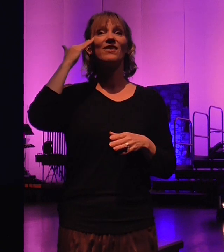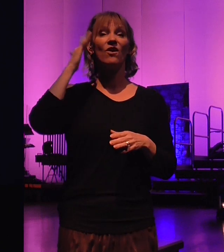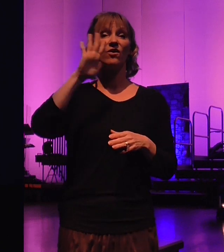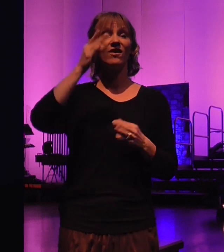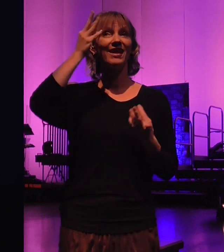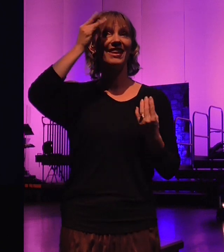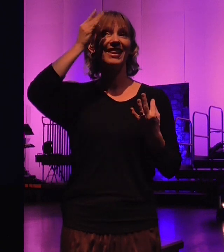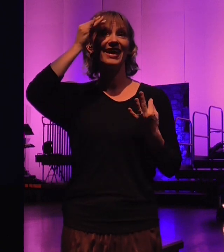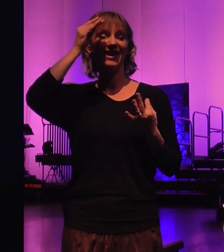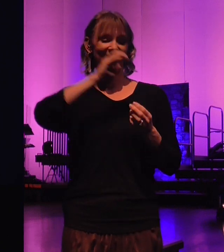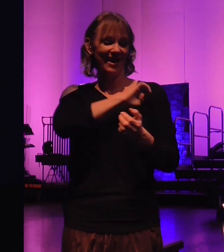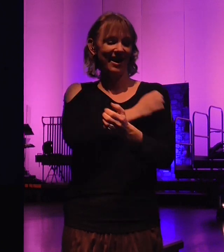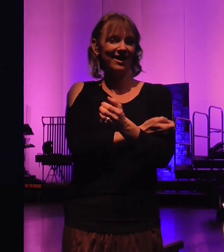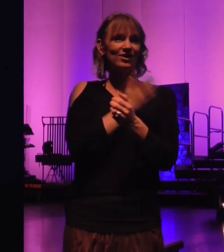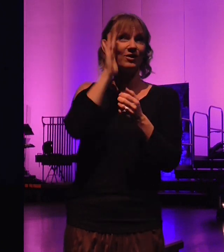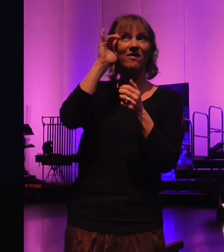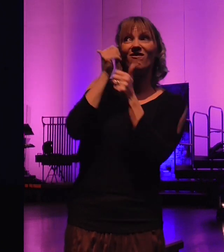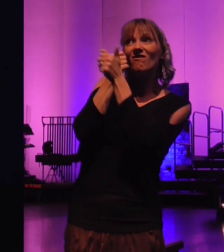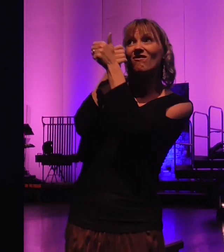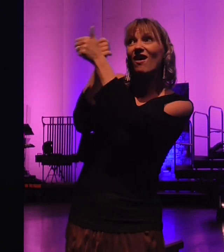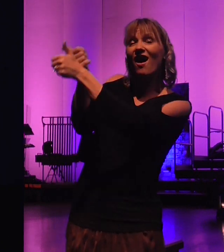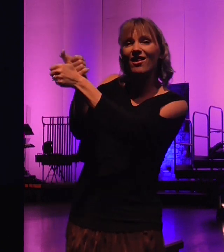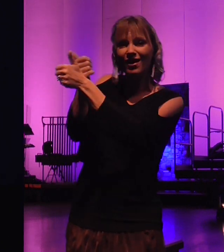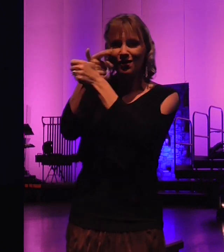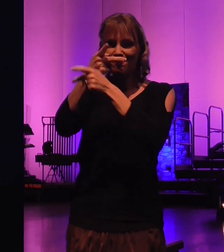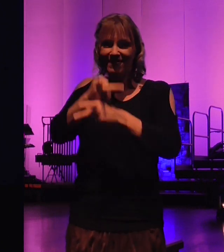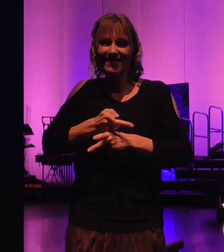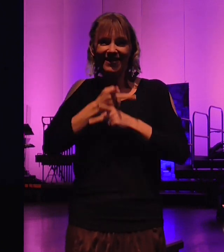be careful what you say.